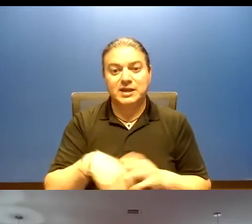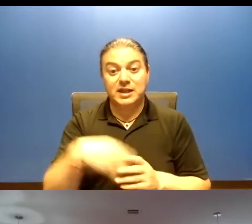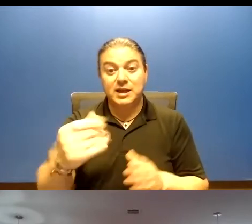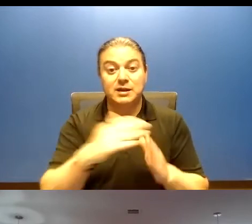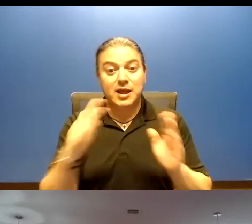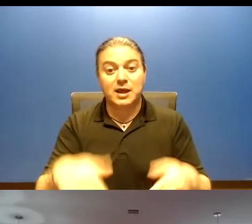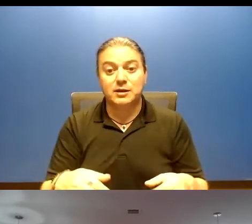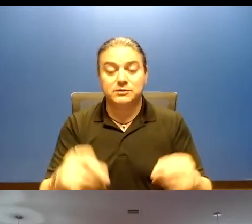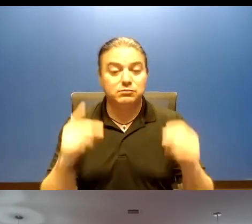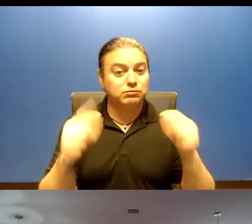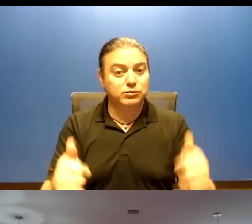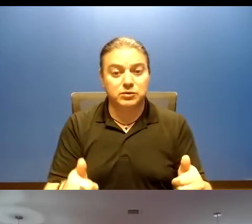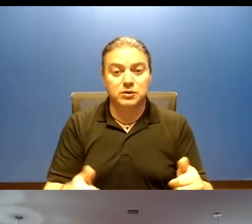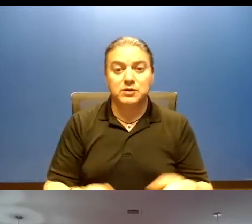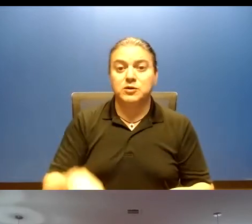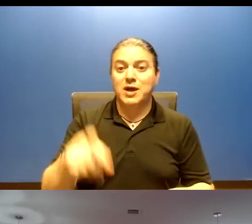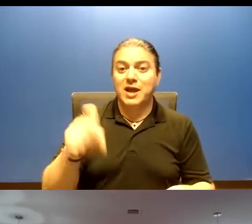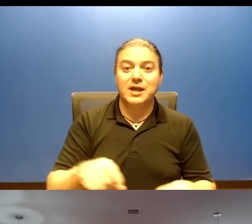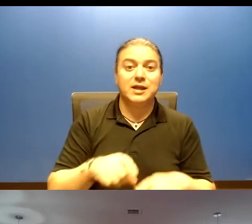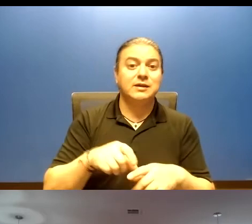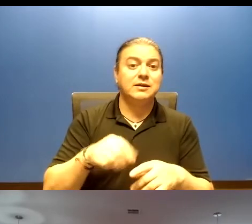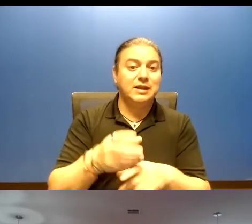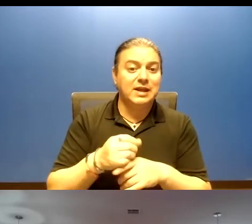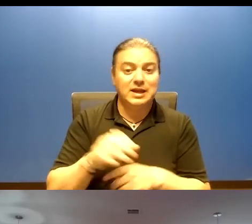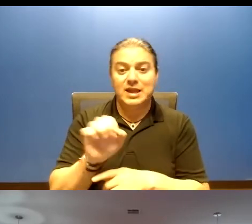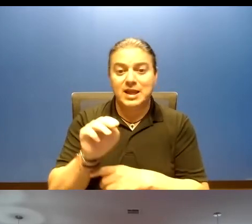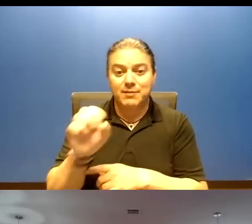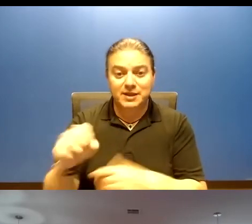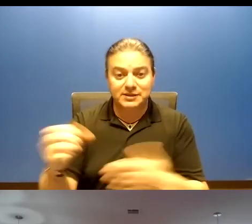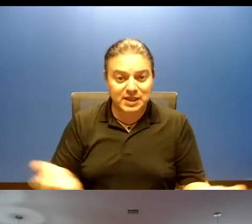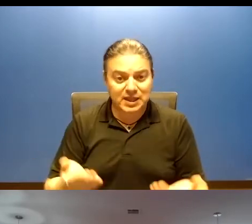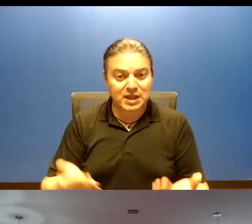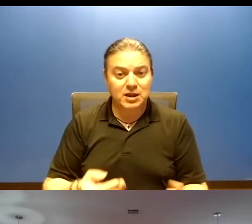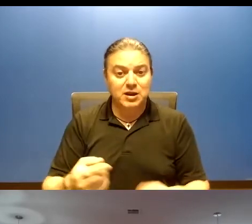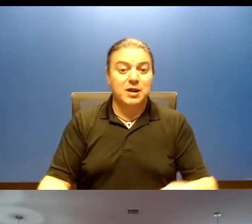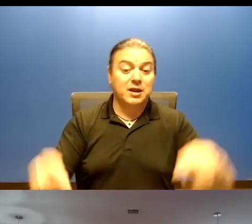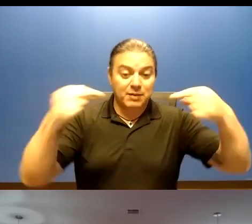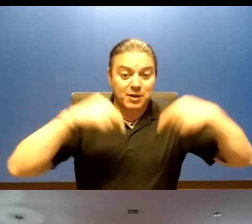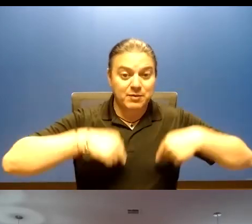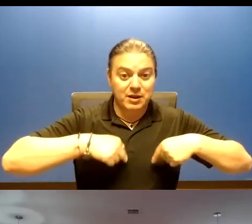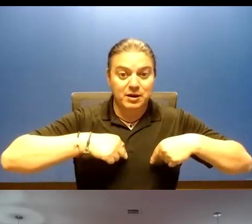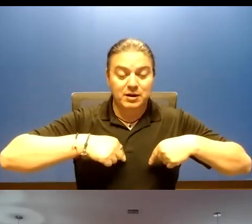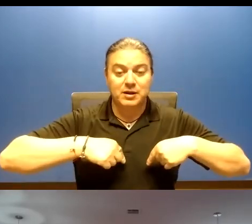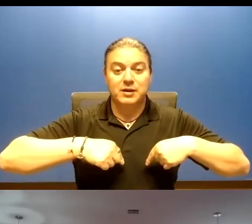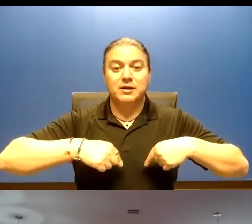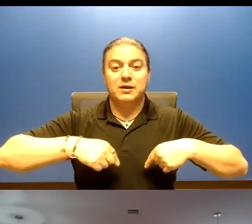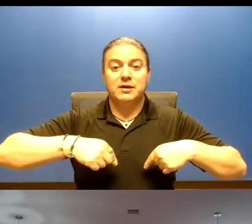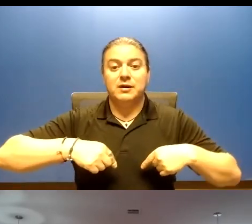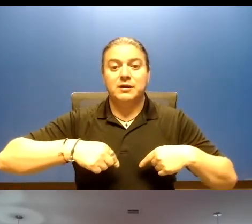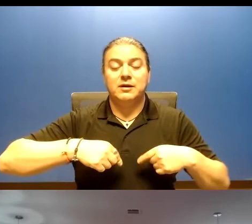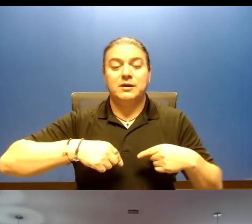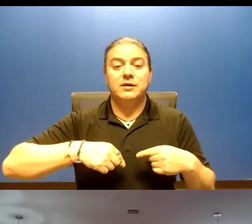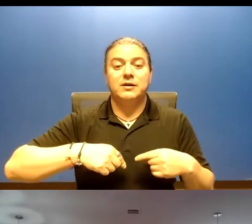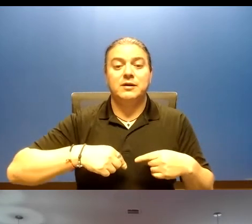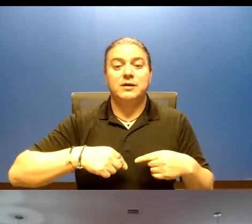I had to get the EMS here. I had to tell them to please come upstairs because I'm not able to get out quickly. And they have to